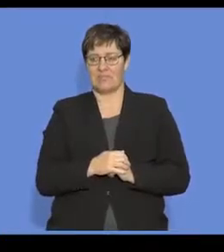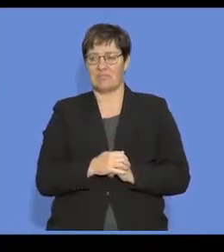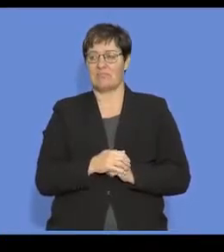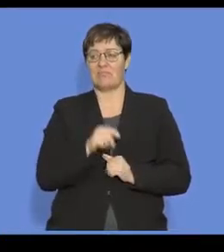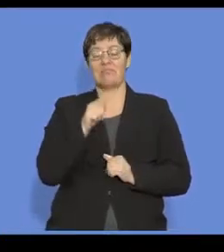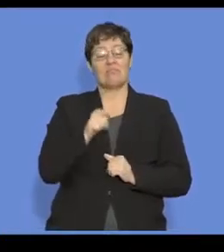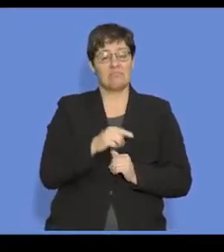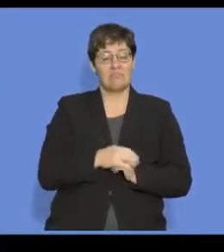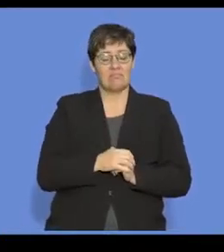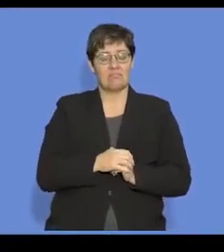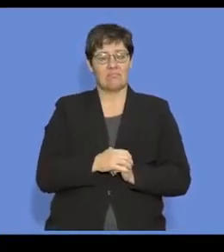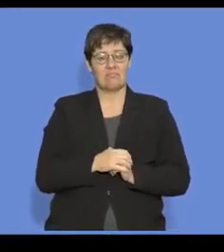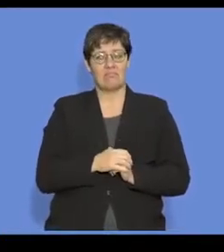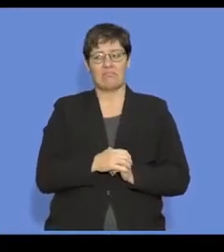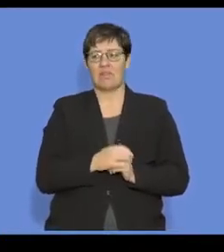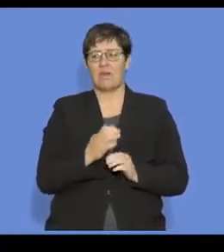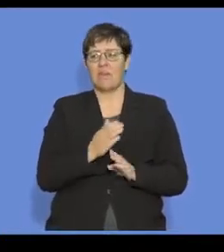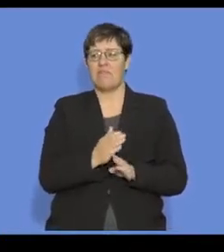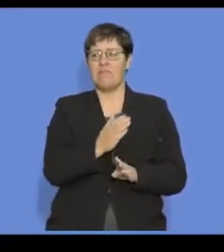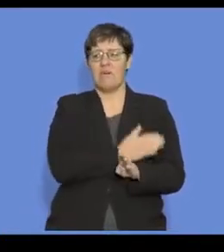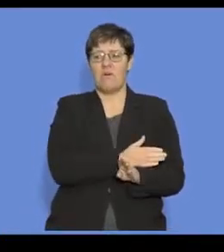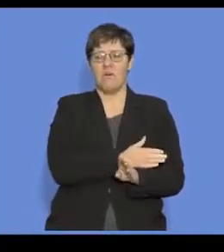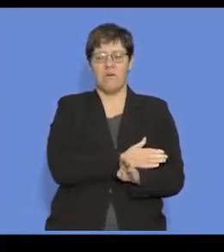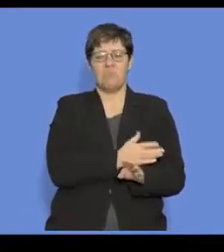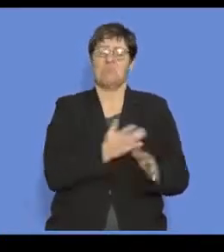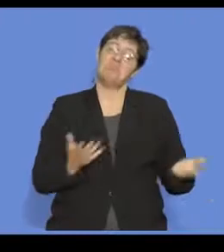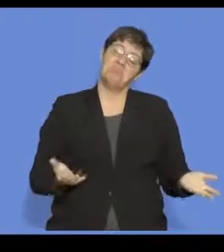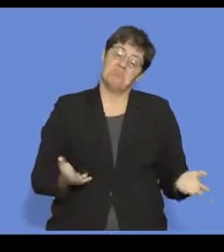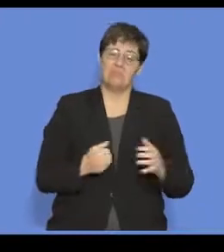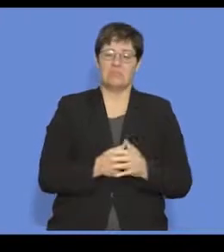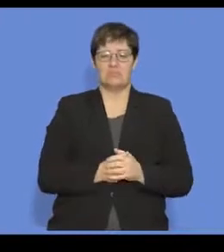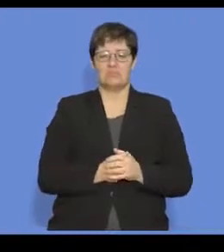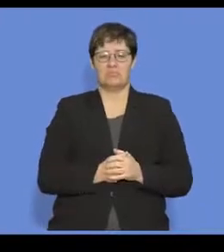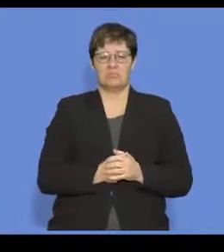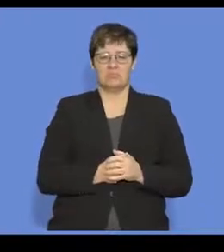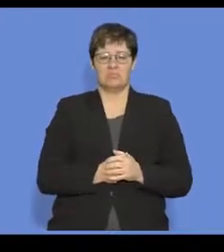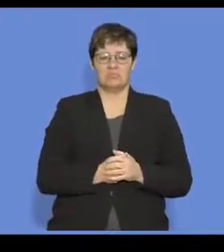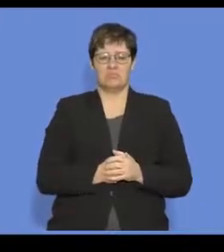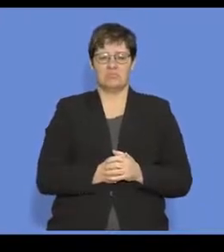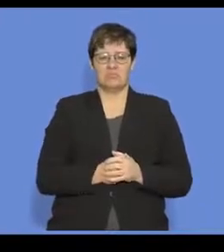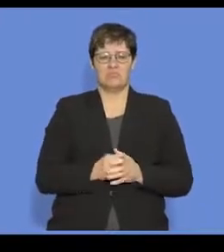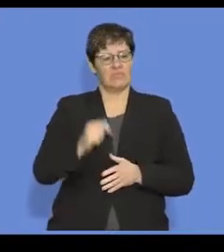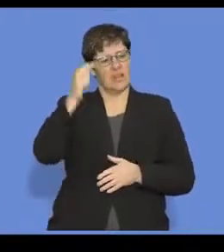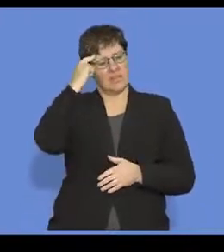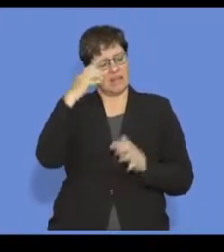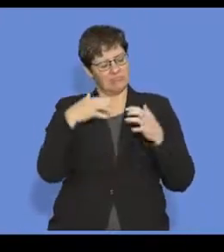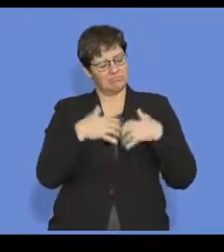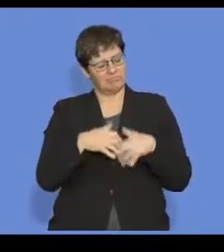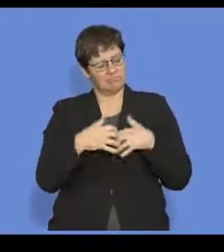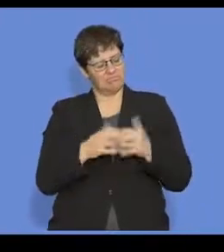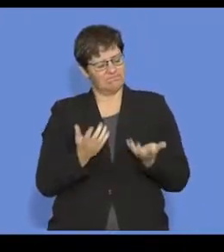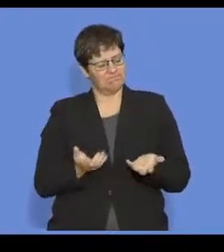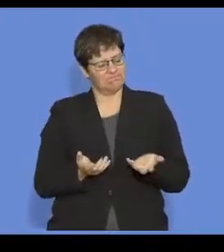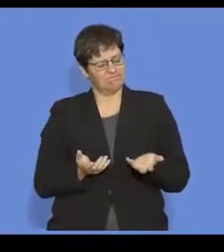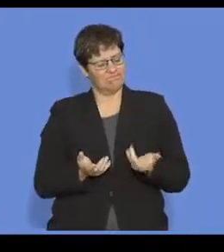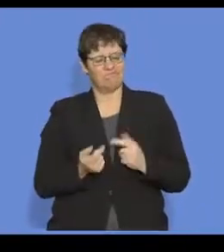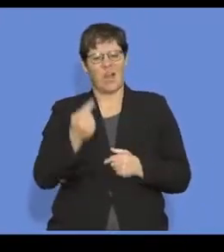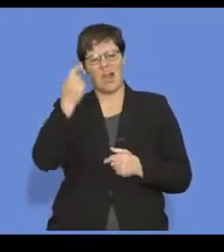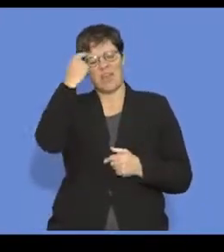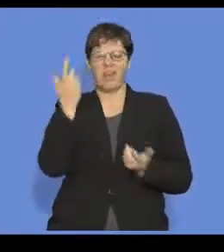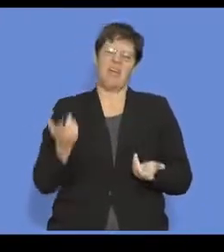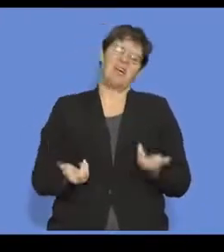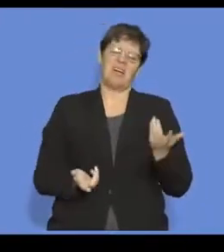principle, before we look at that, we have a quick question for you. I'd like you to think about it. What do you